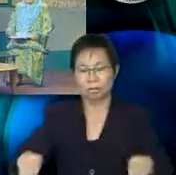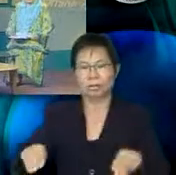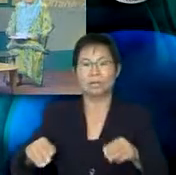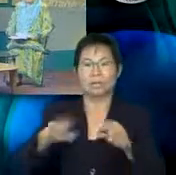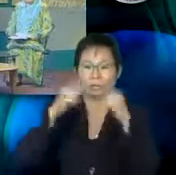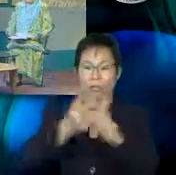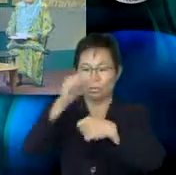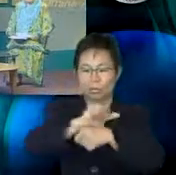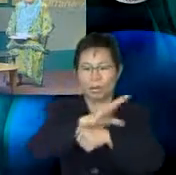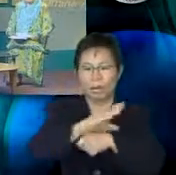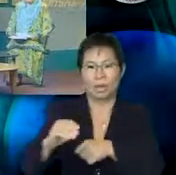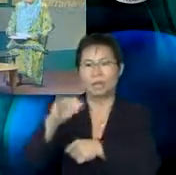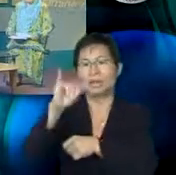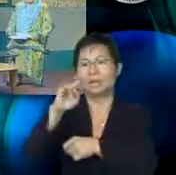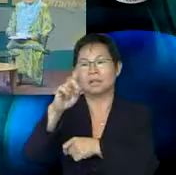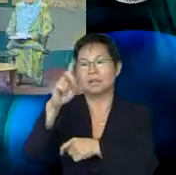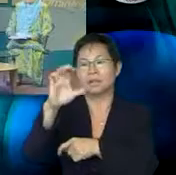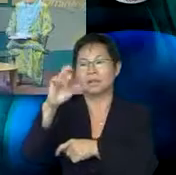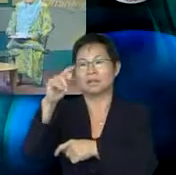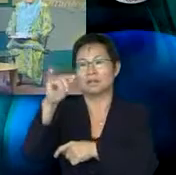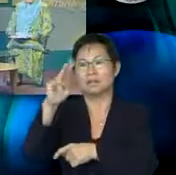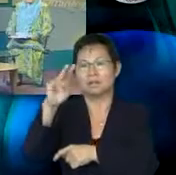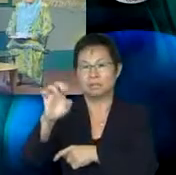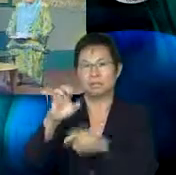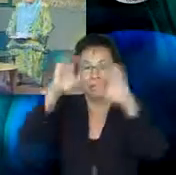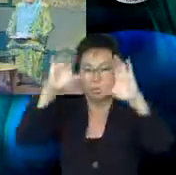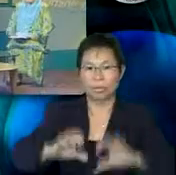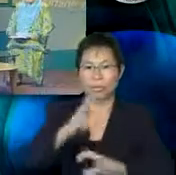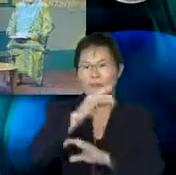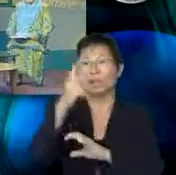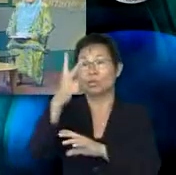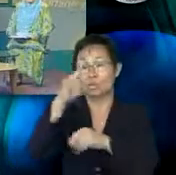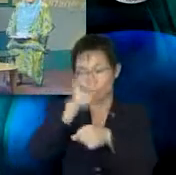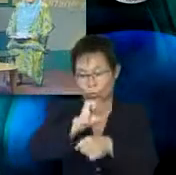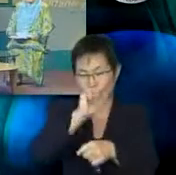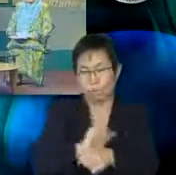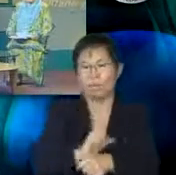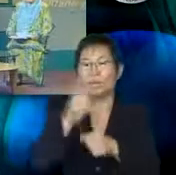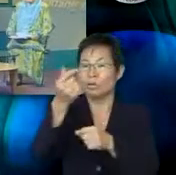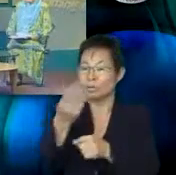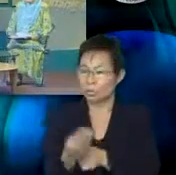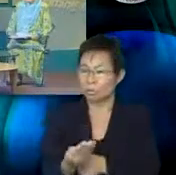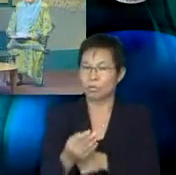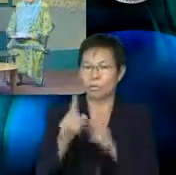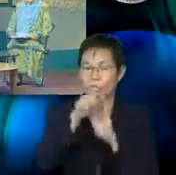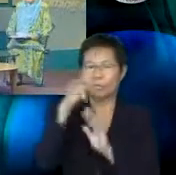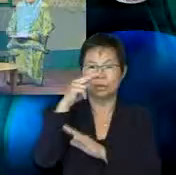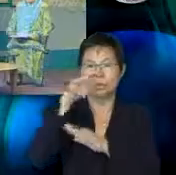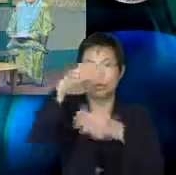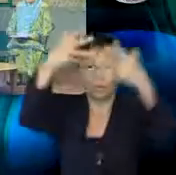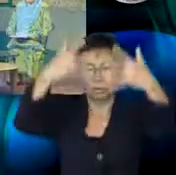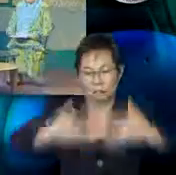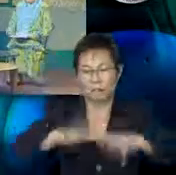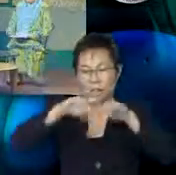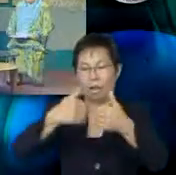inductive manner on two tasks that she has assigned. In a few moments, you will see on your screens